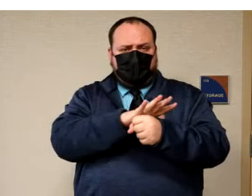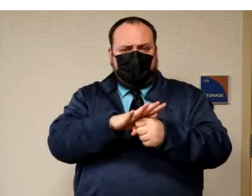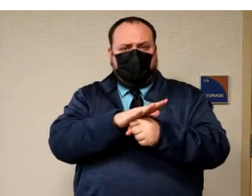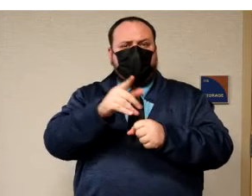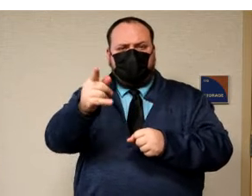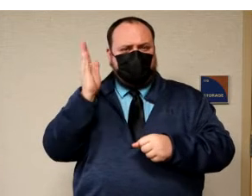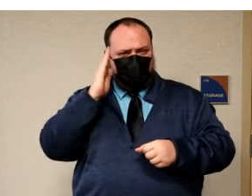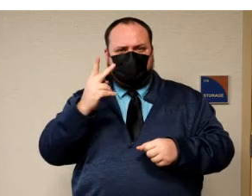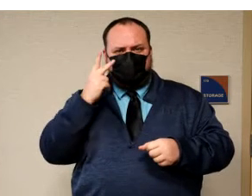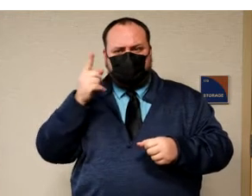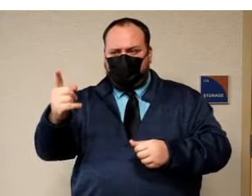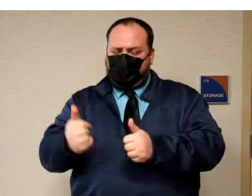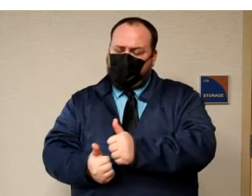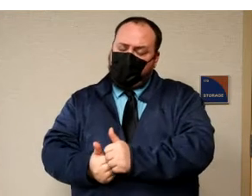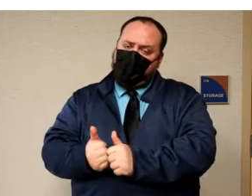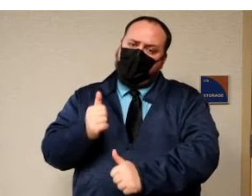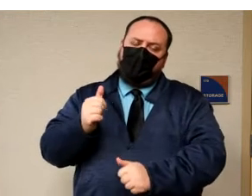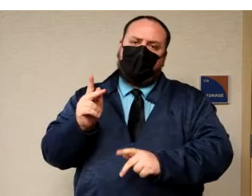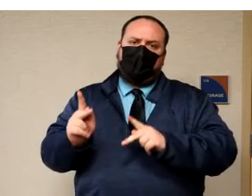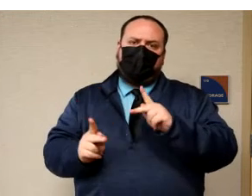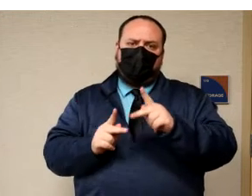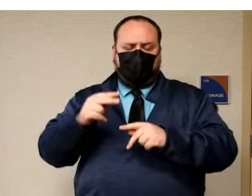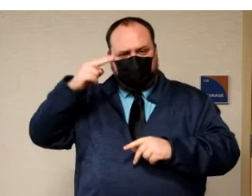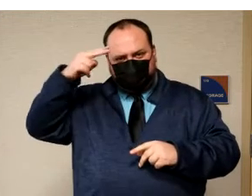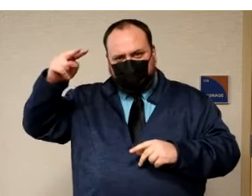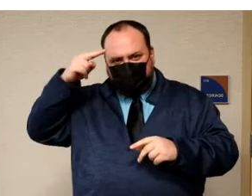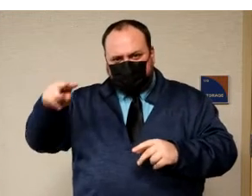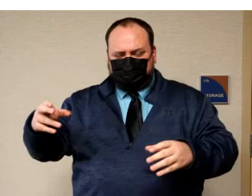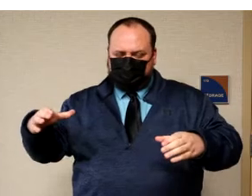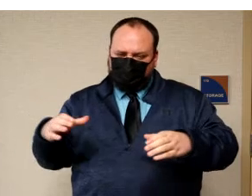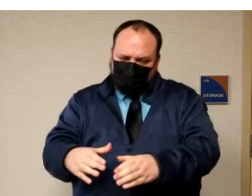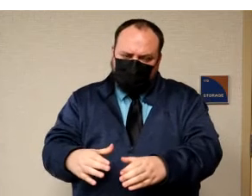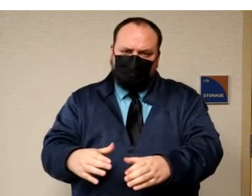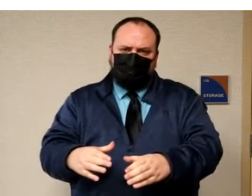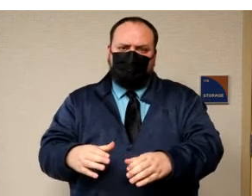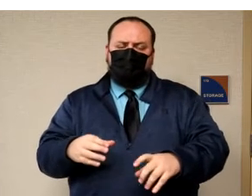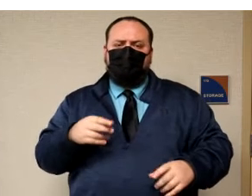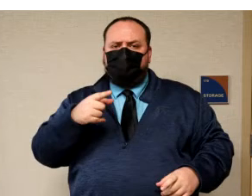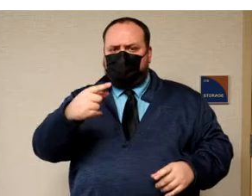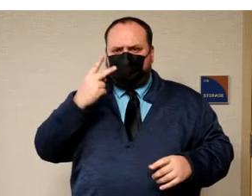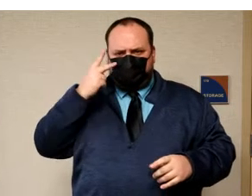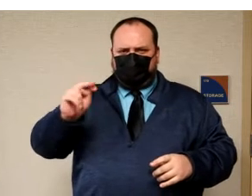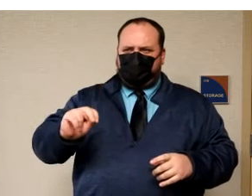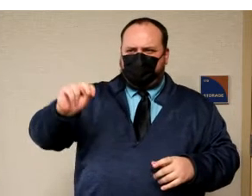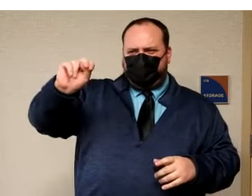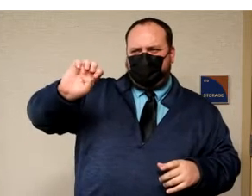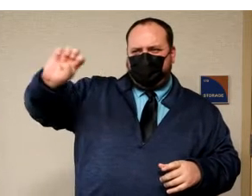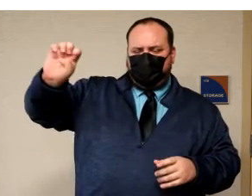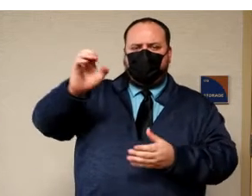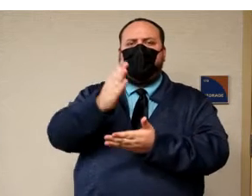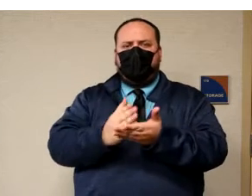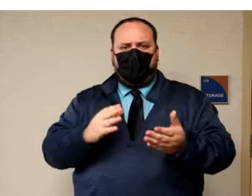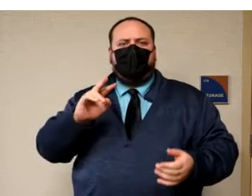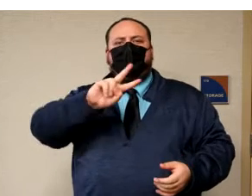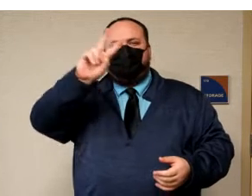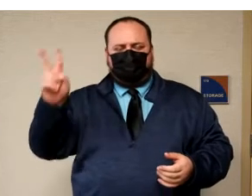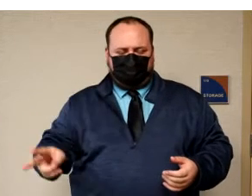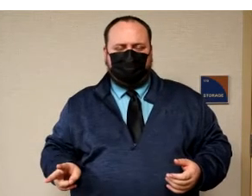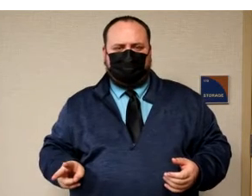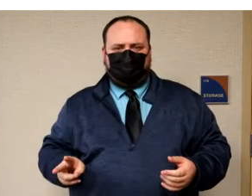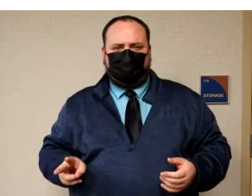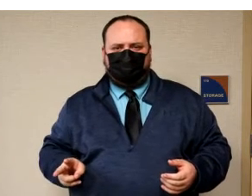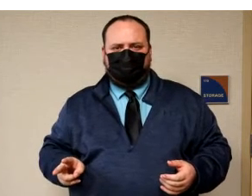densest population of Hispanic CVAP is going to be in this northeastern part of Visalia. And so